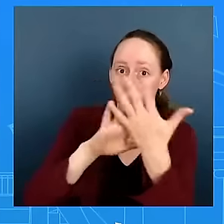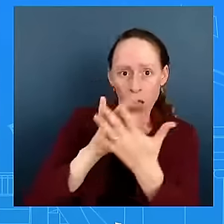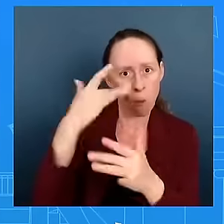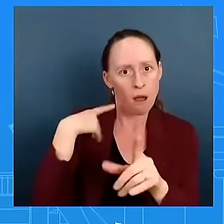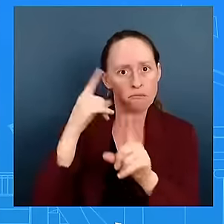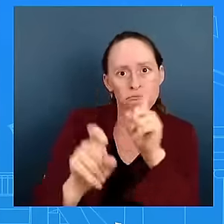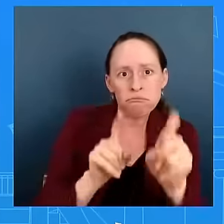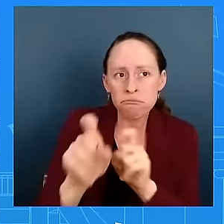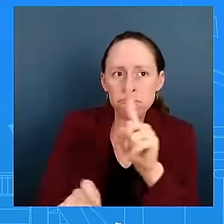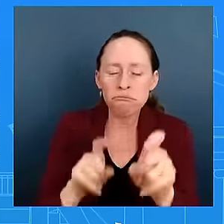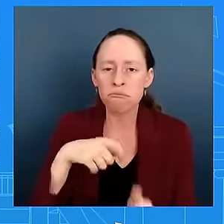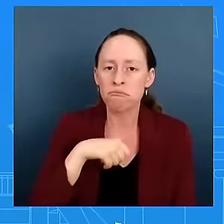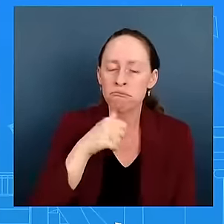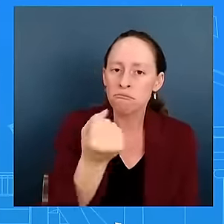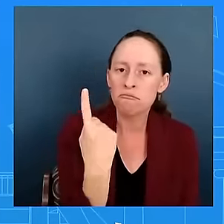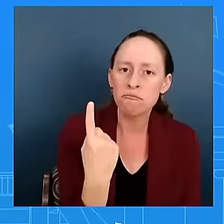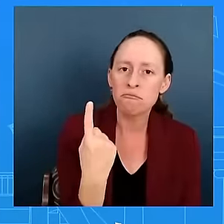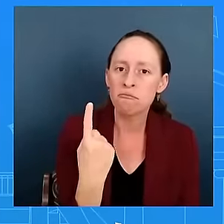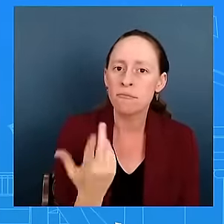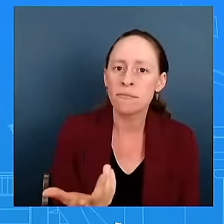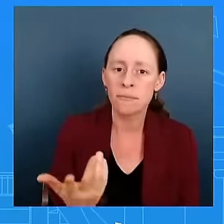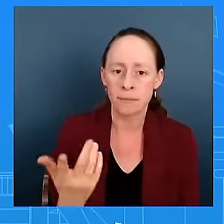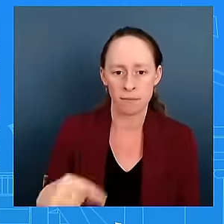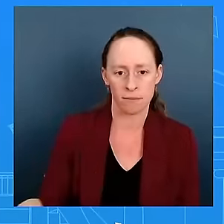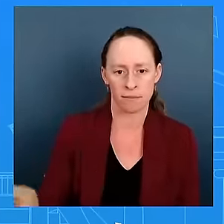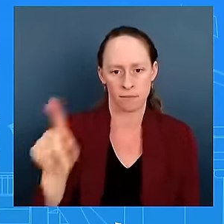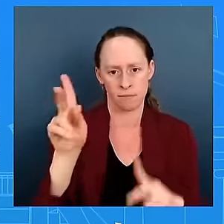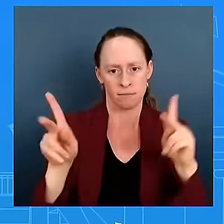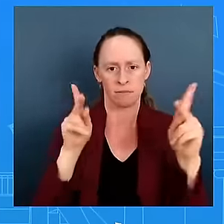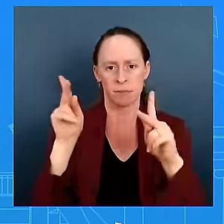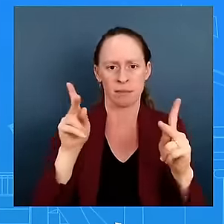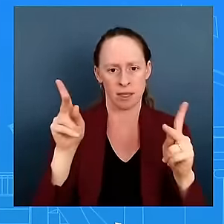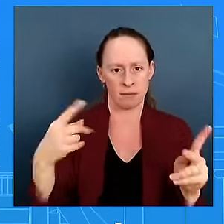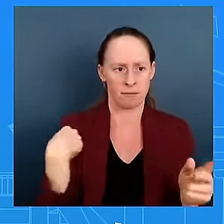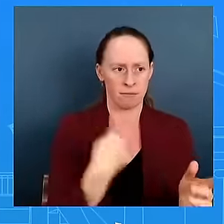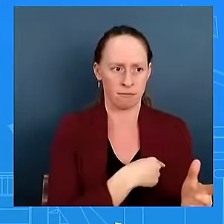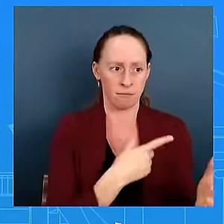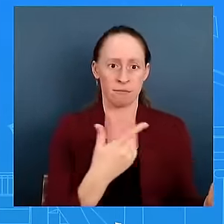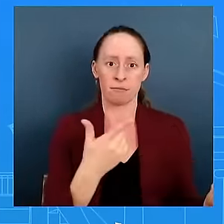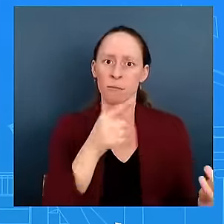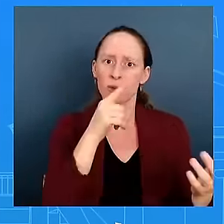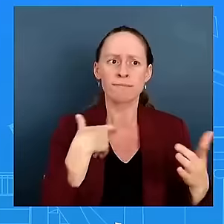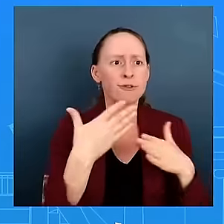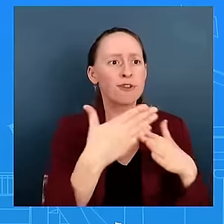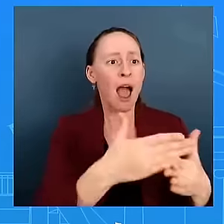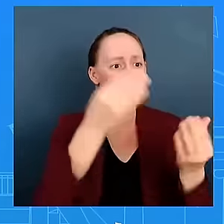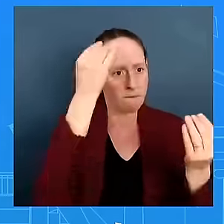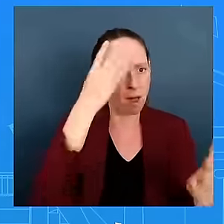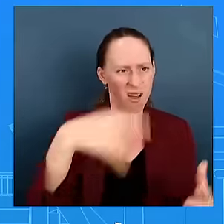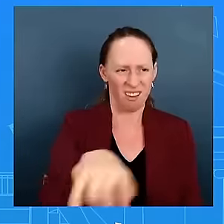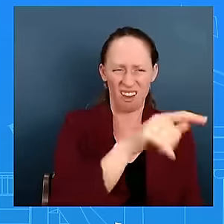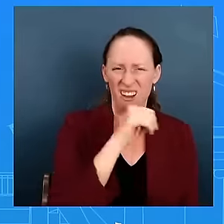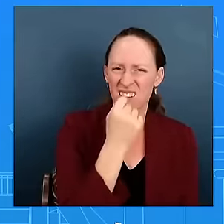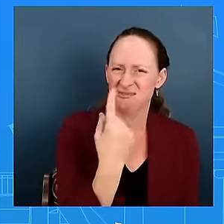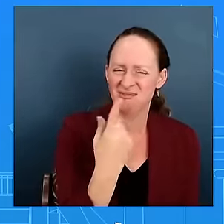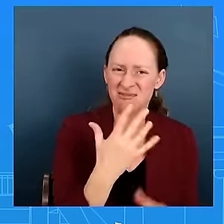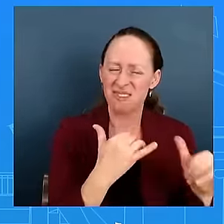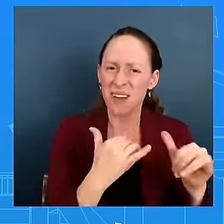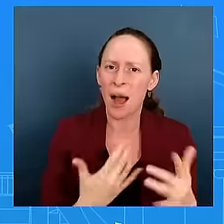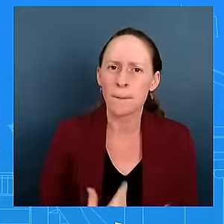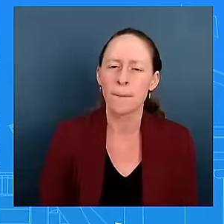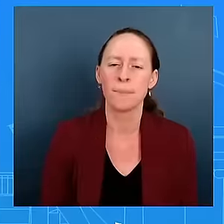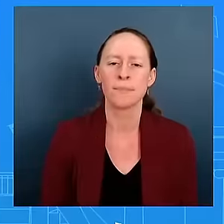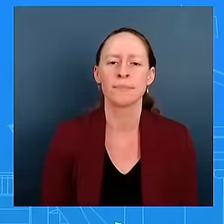don't have a sense of it. So that's what we're trying to do. Yeah. And so. But the personal attacks is not okay. And so we want to